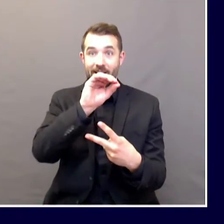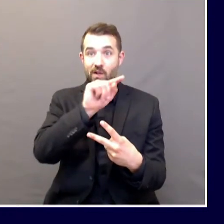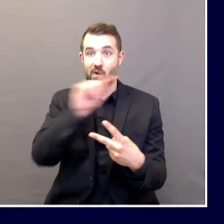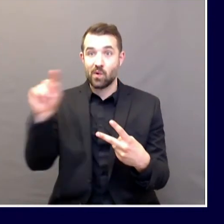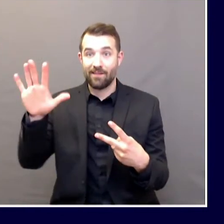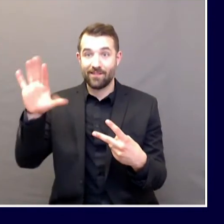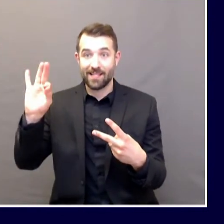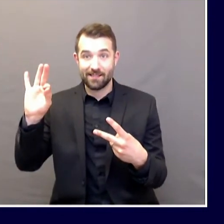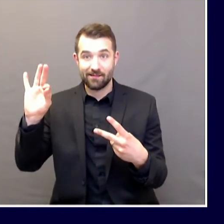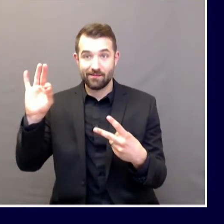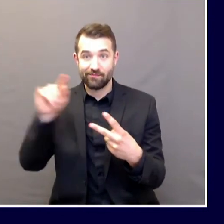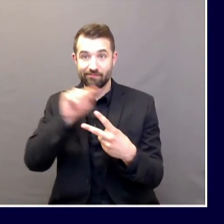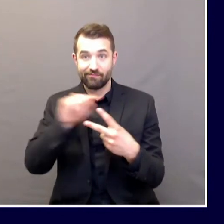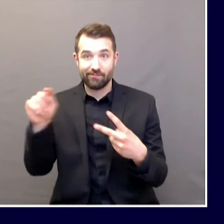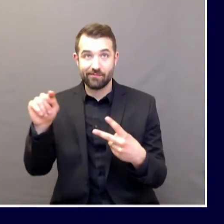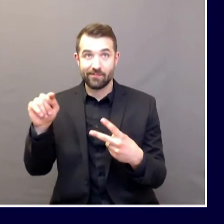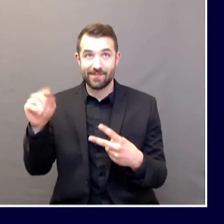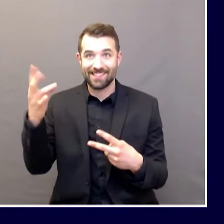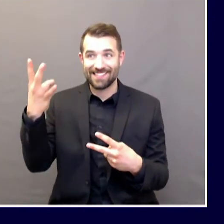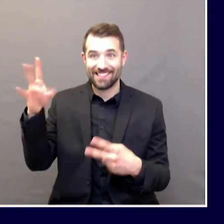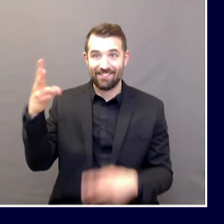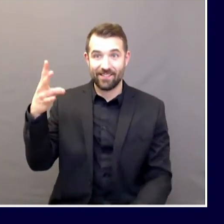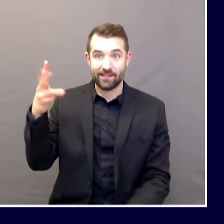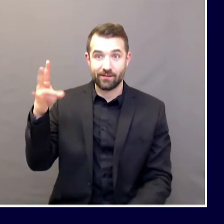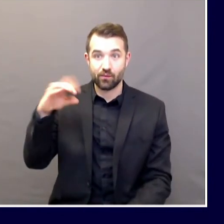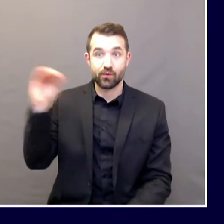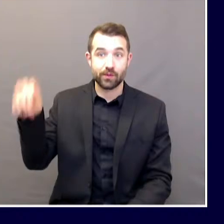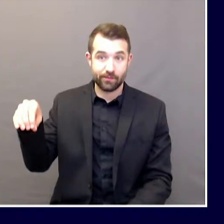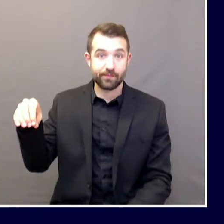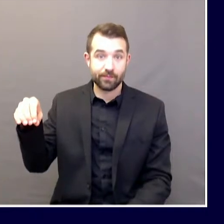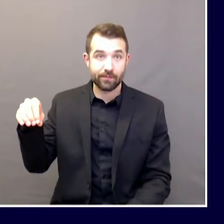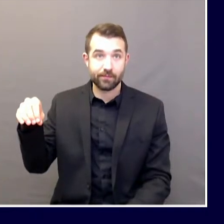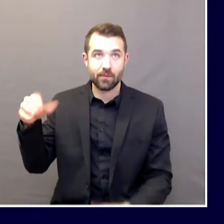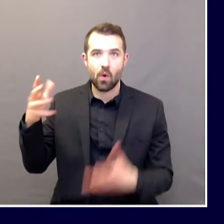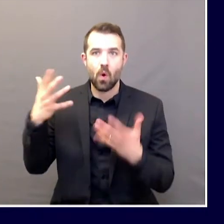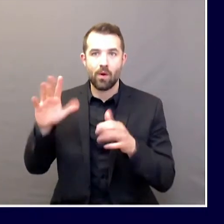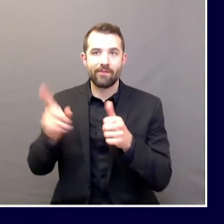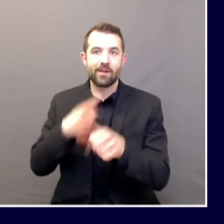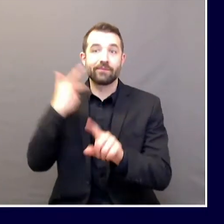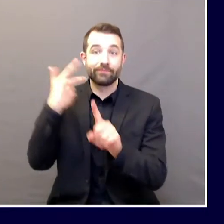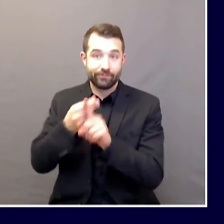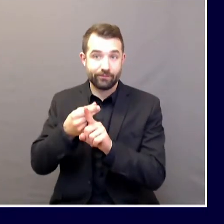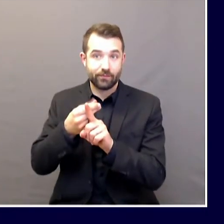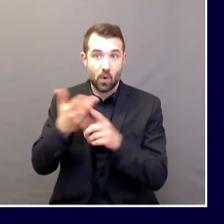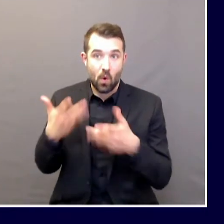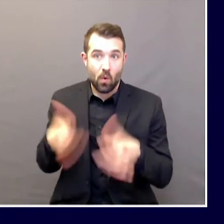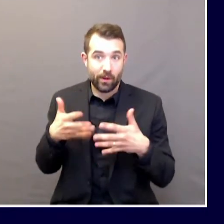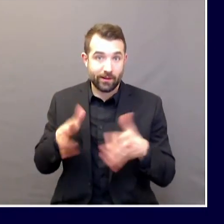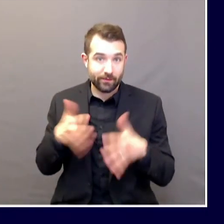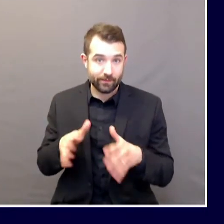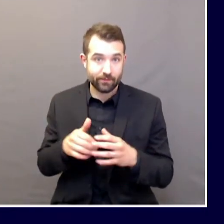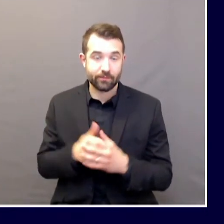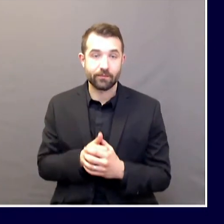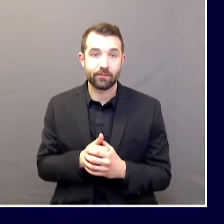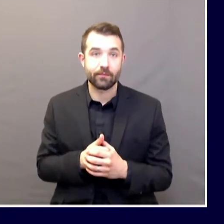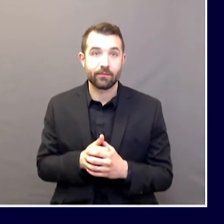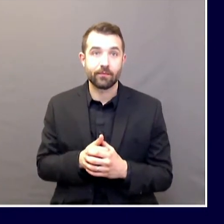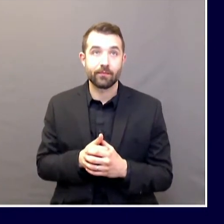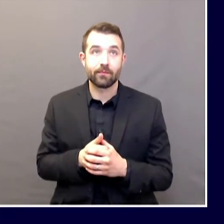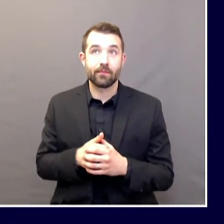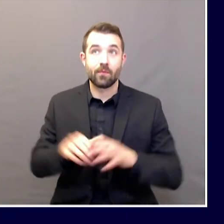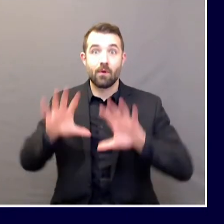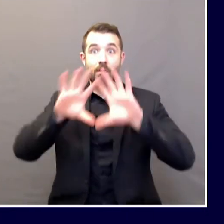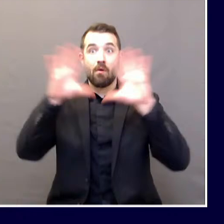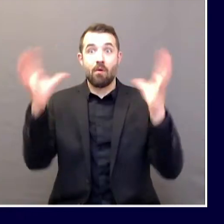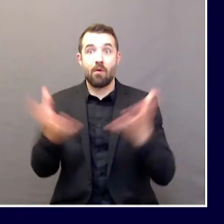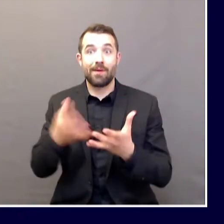17% of those in their 50s have received their first dose. But if you look at all Mainers 50 and over, so